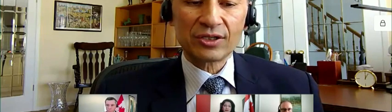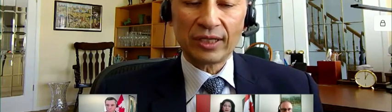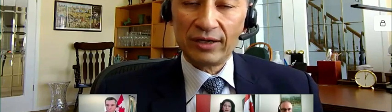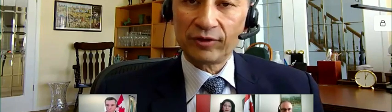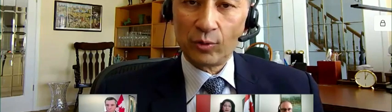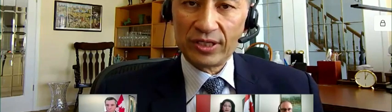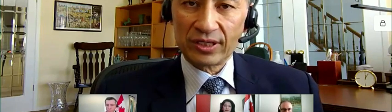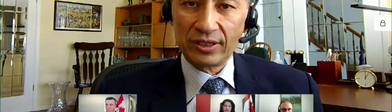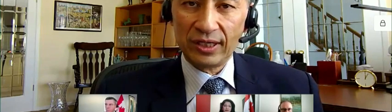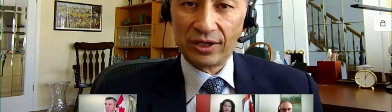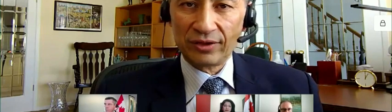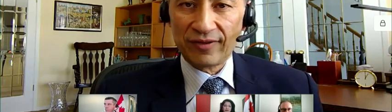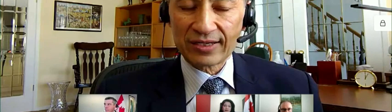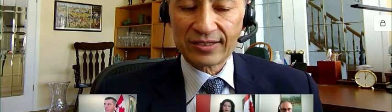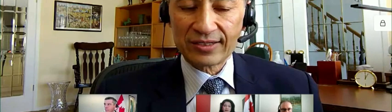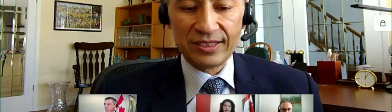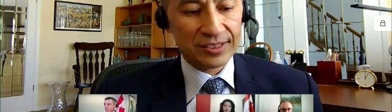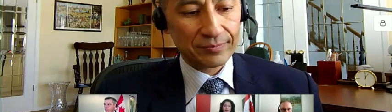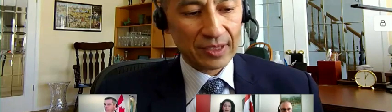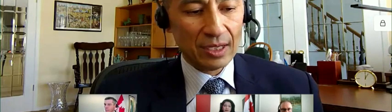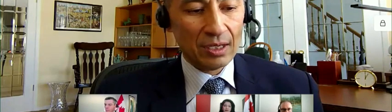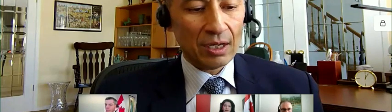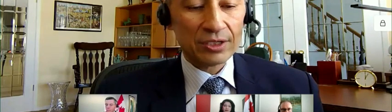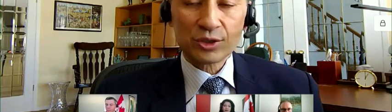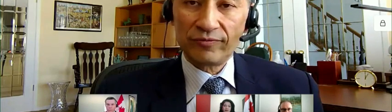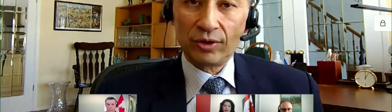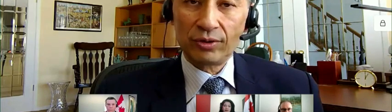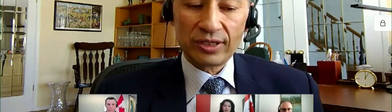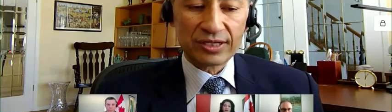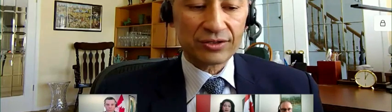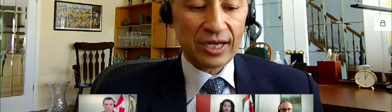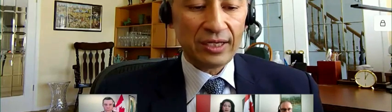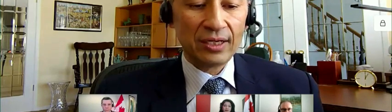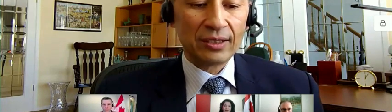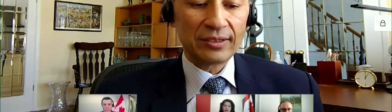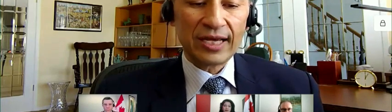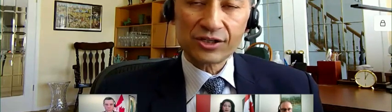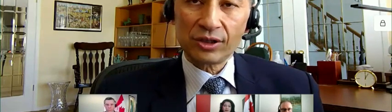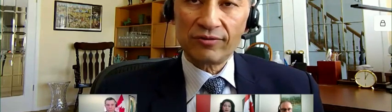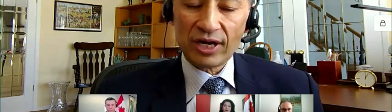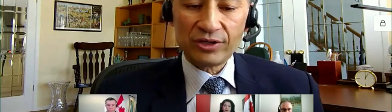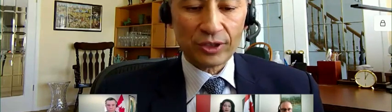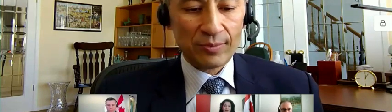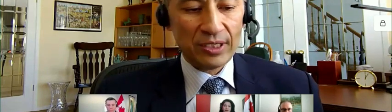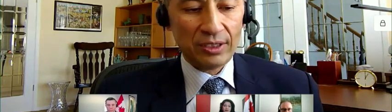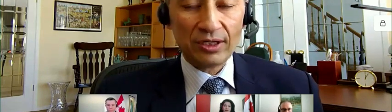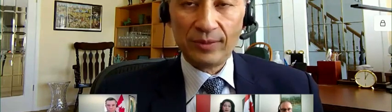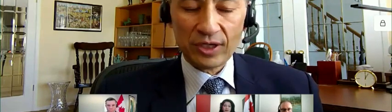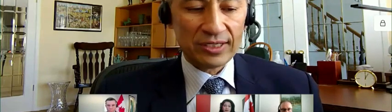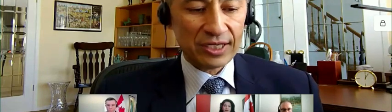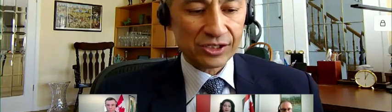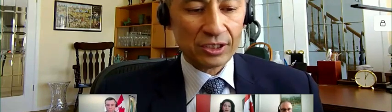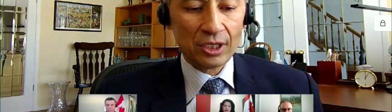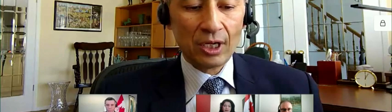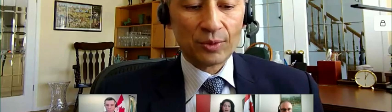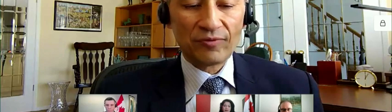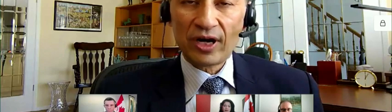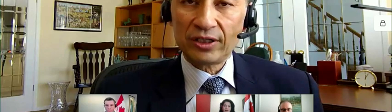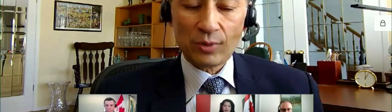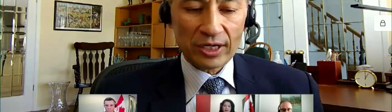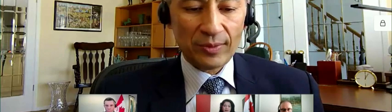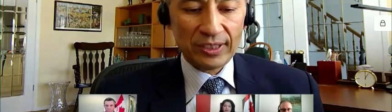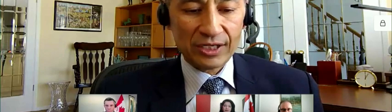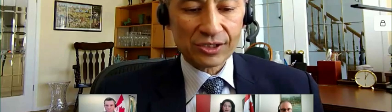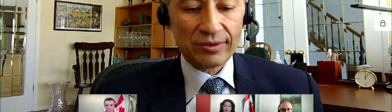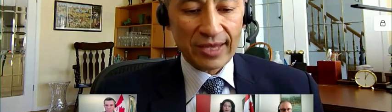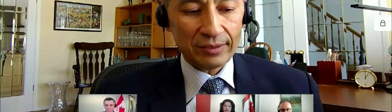monitoring seasonal influenza and other vaccines. Also of note yesterday, the National Advisory Committee on Immunization